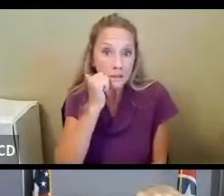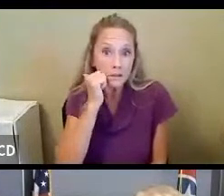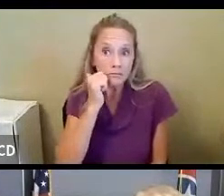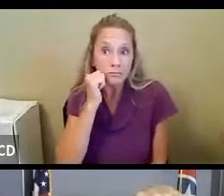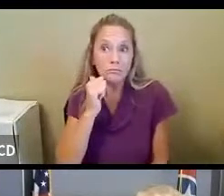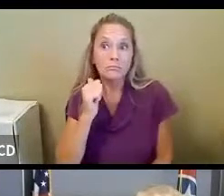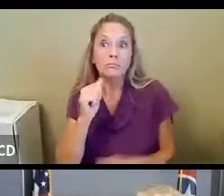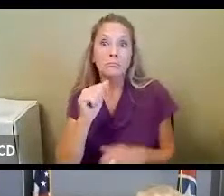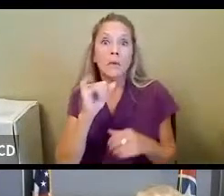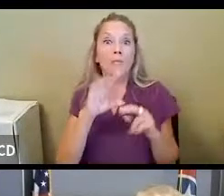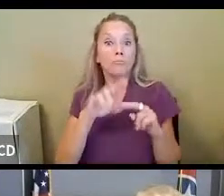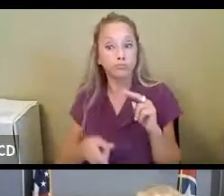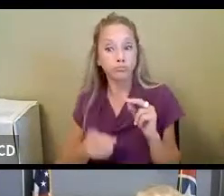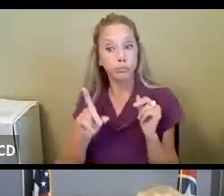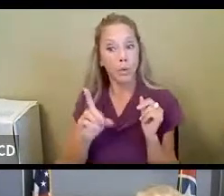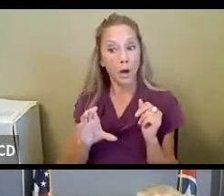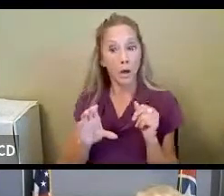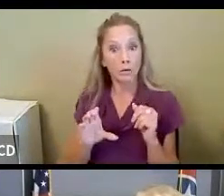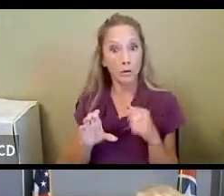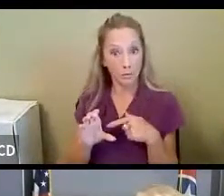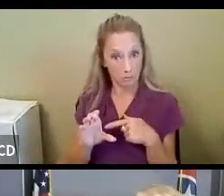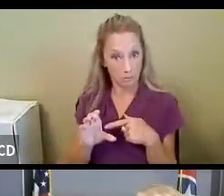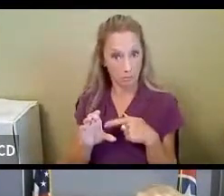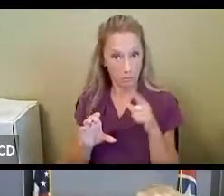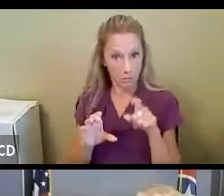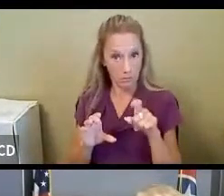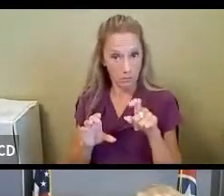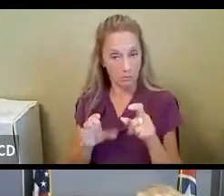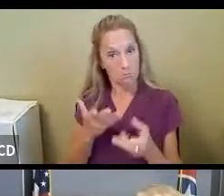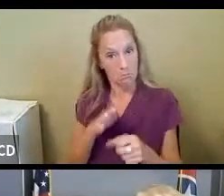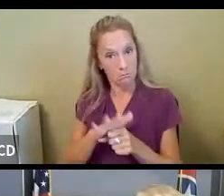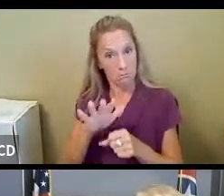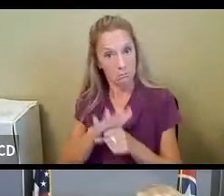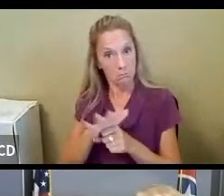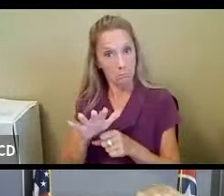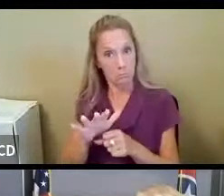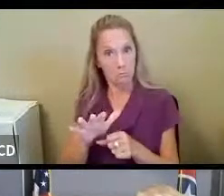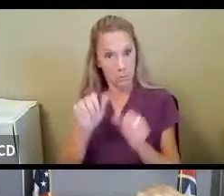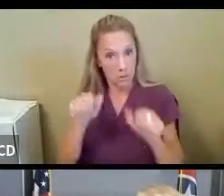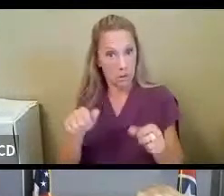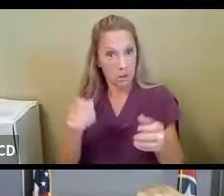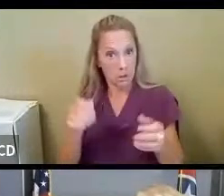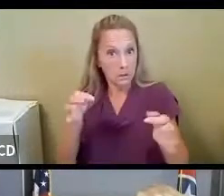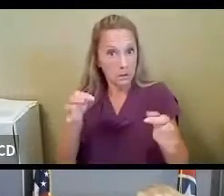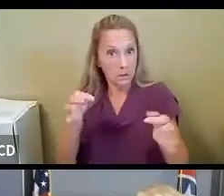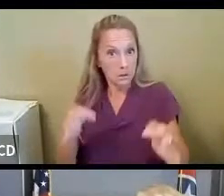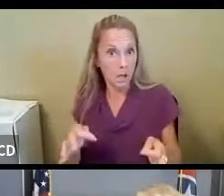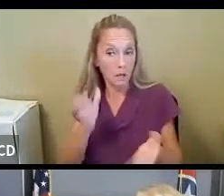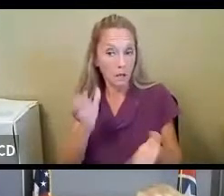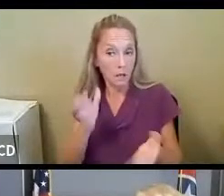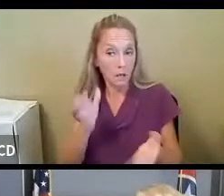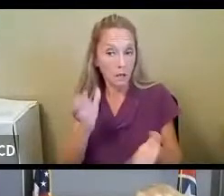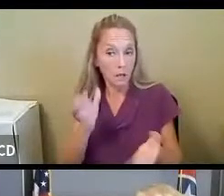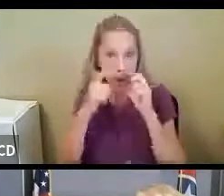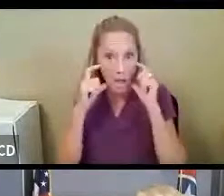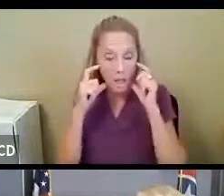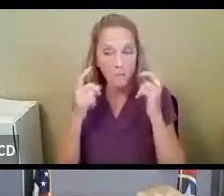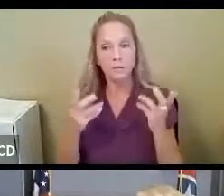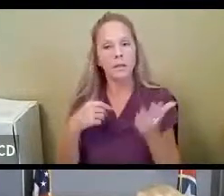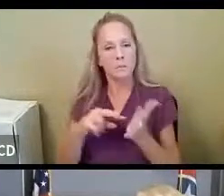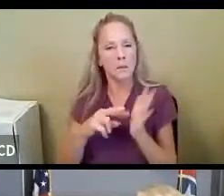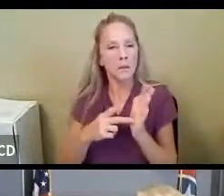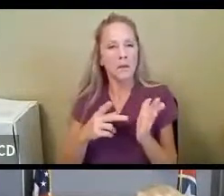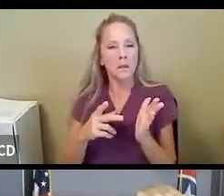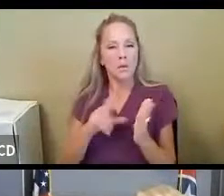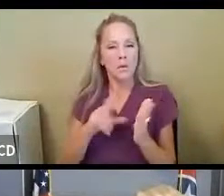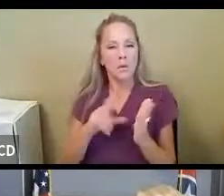we drop down to 100, is that really adequate for us to say we want to take the mask mandate away? So I think we need to look at